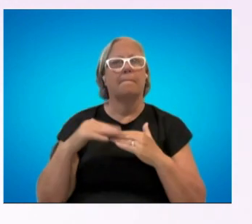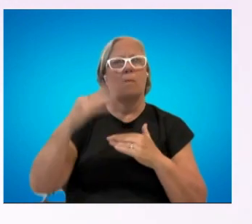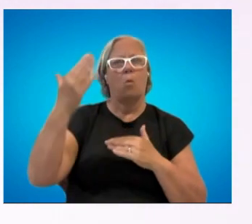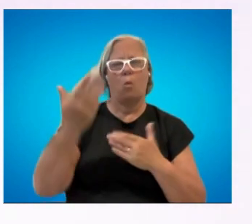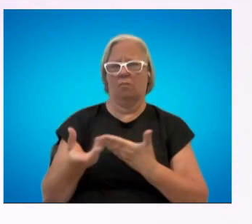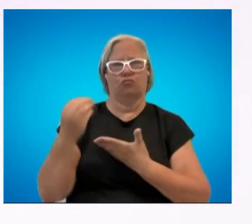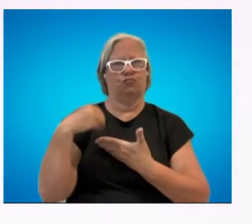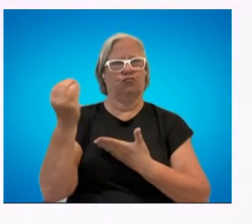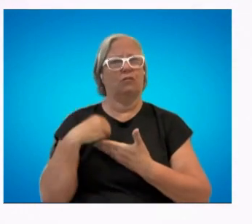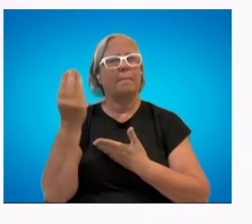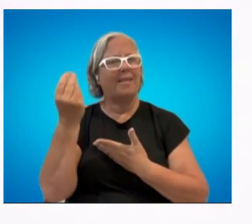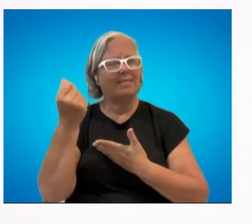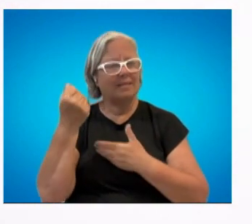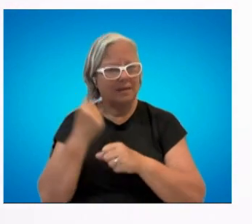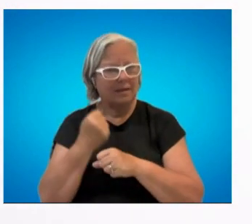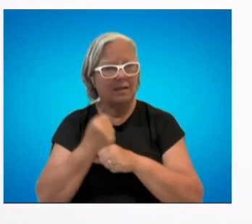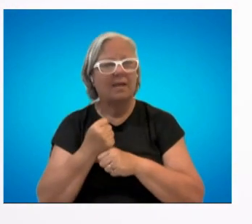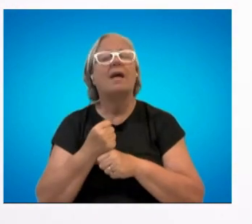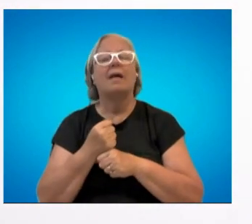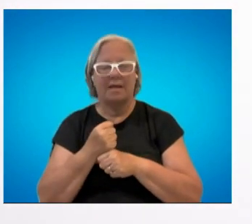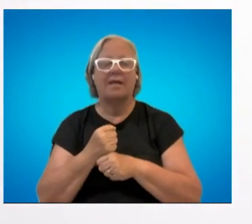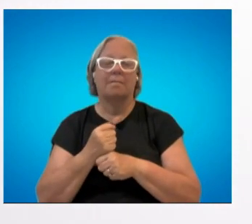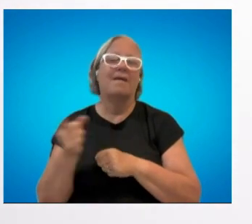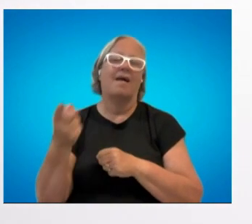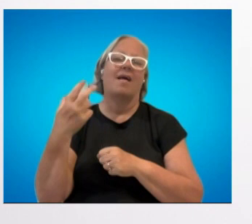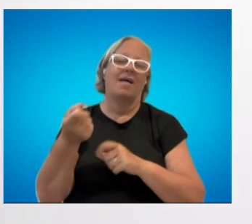as also measured by gender equality index.